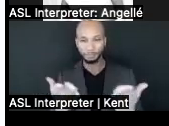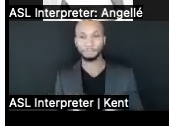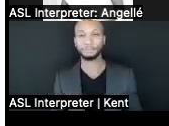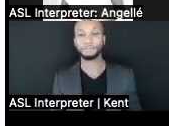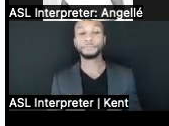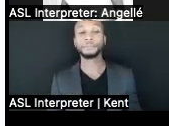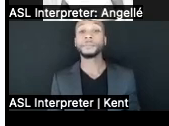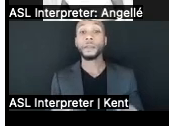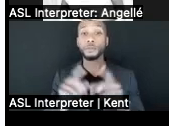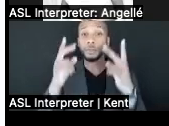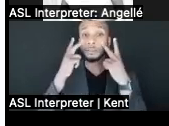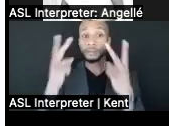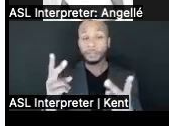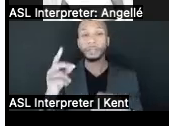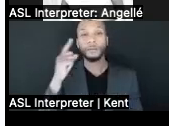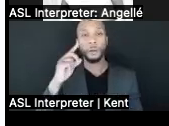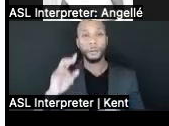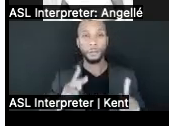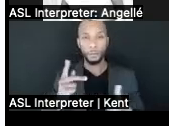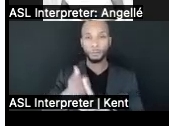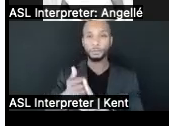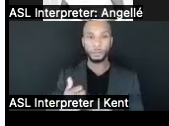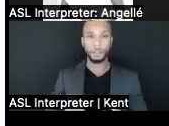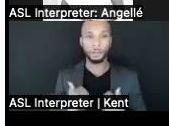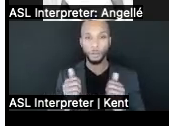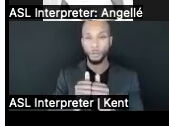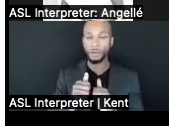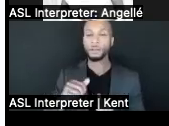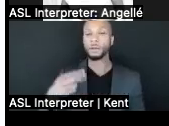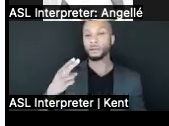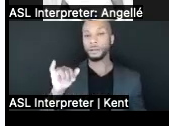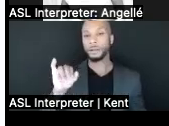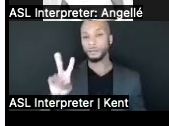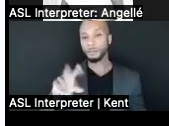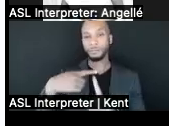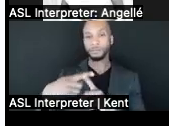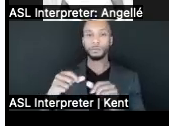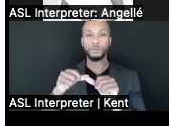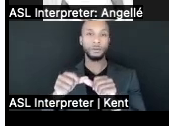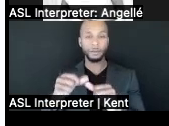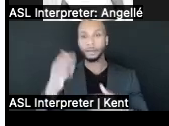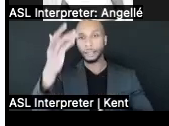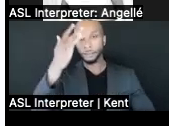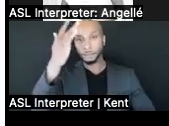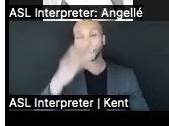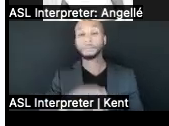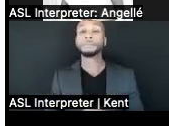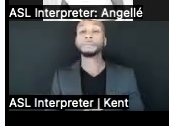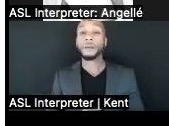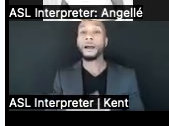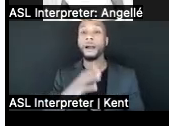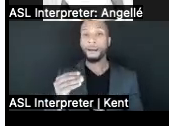As you can see, it's for people who are living with HIV and chronic illness. And it's targeting